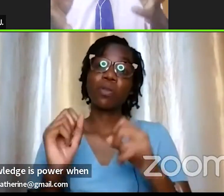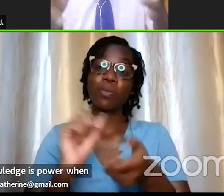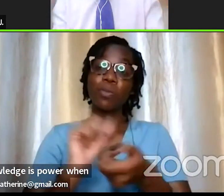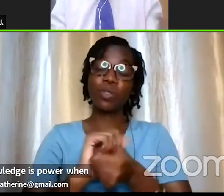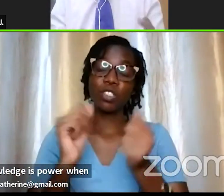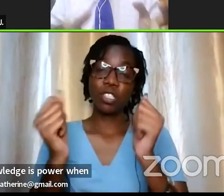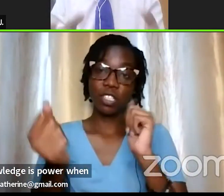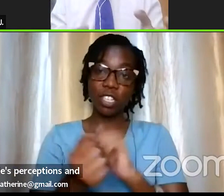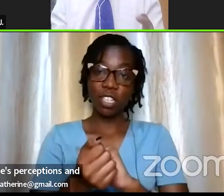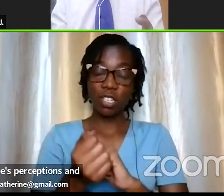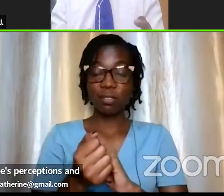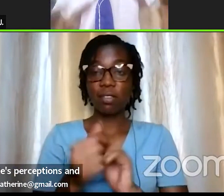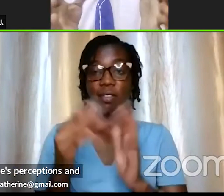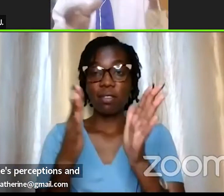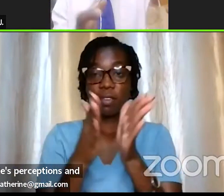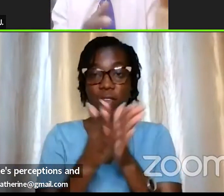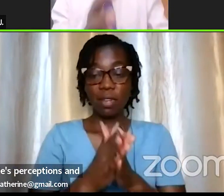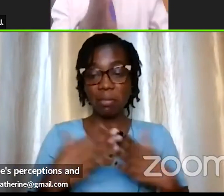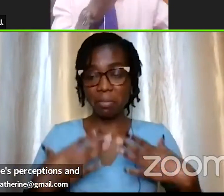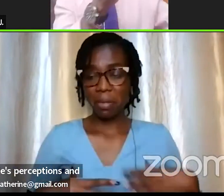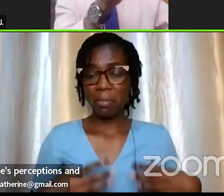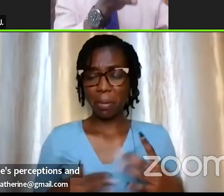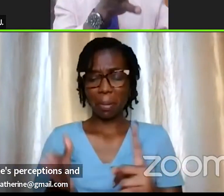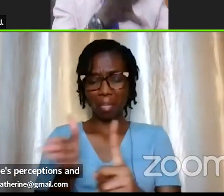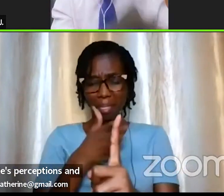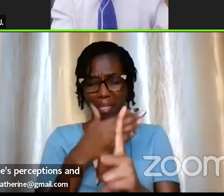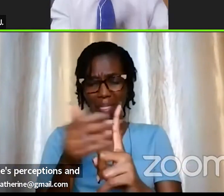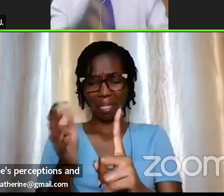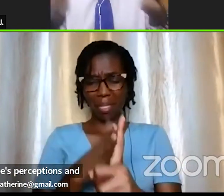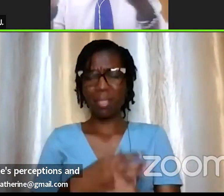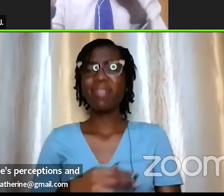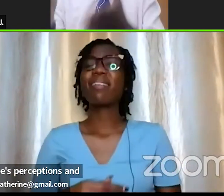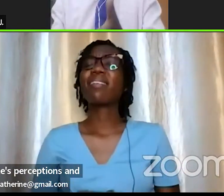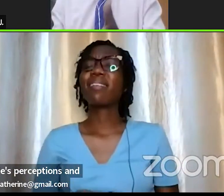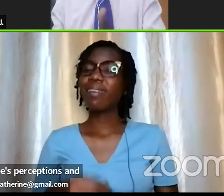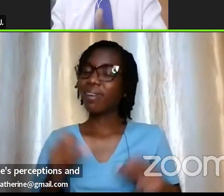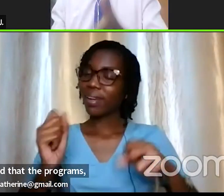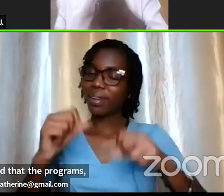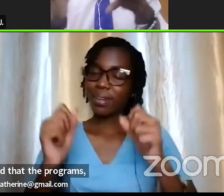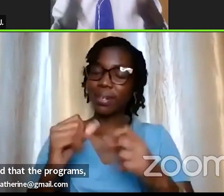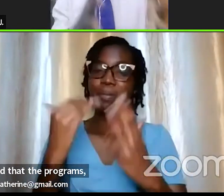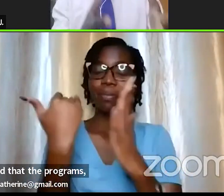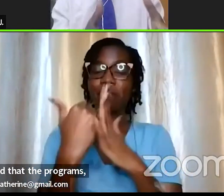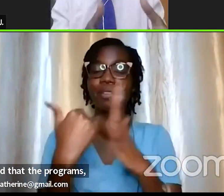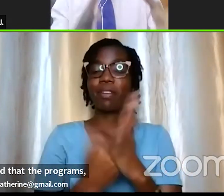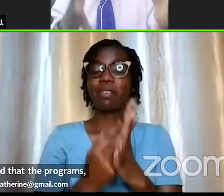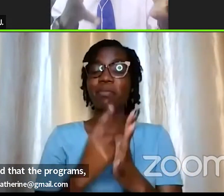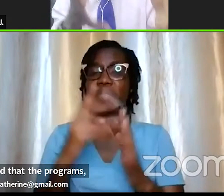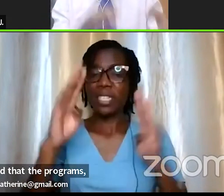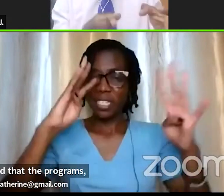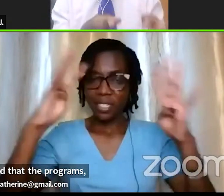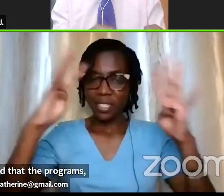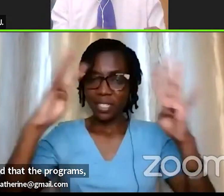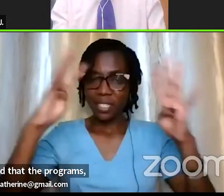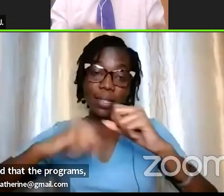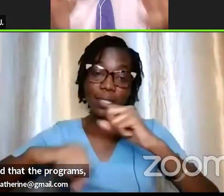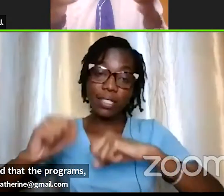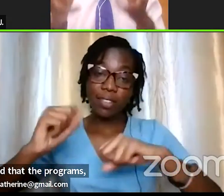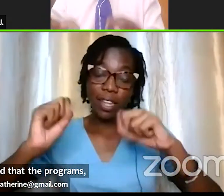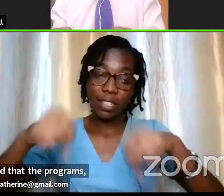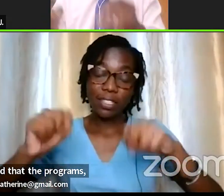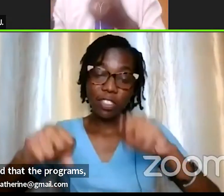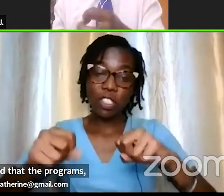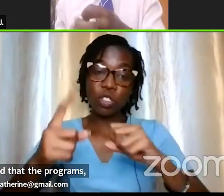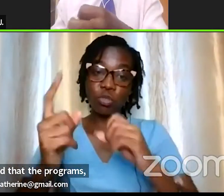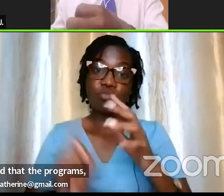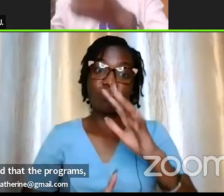are persuasively convinced that the programs, the initiatives, the activities that you're bringing on board